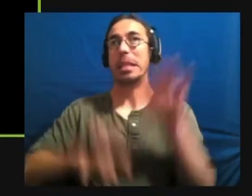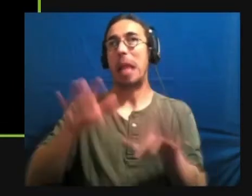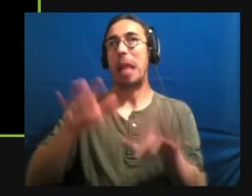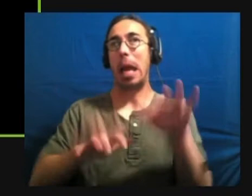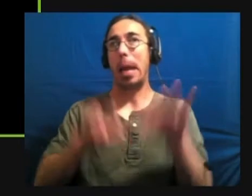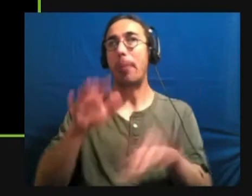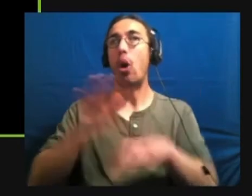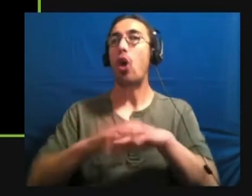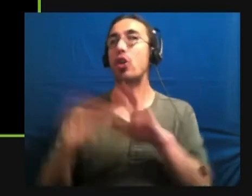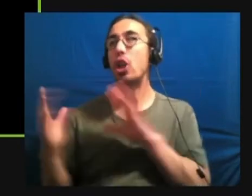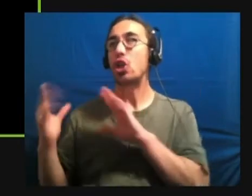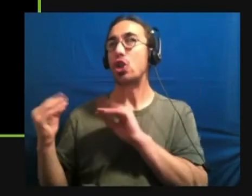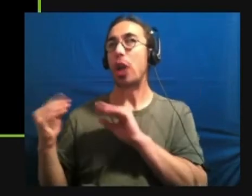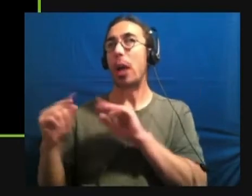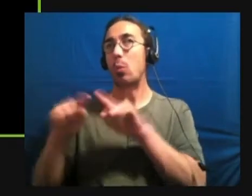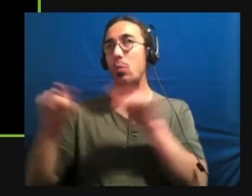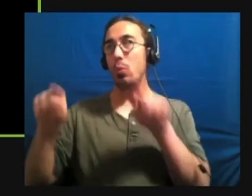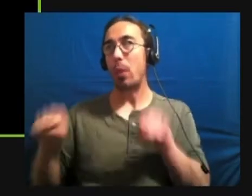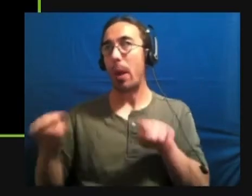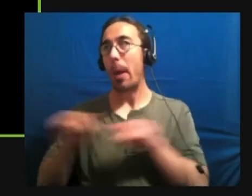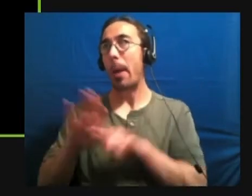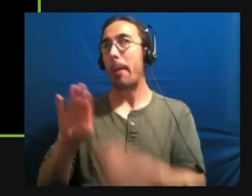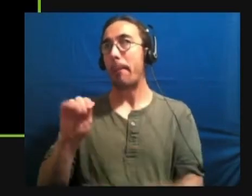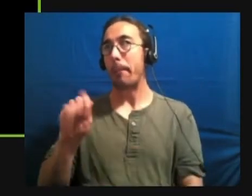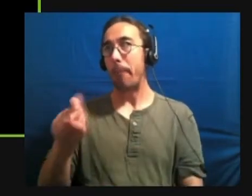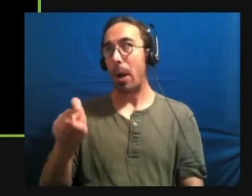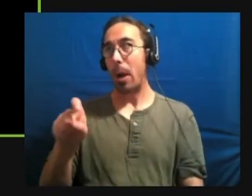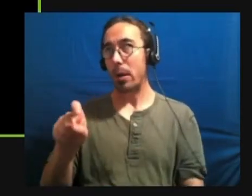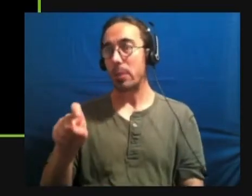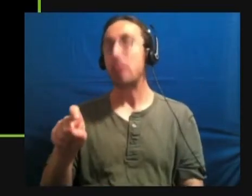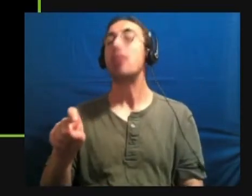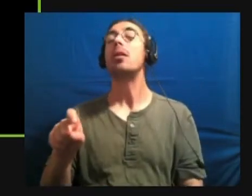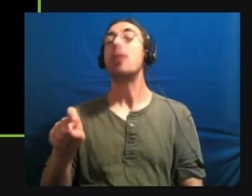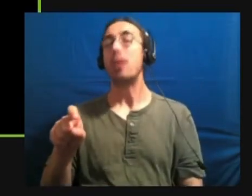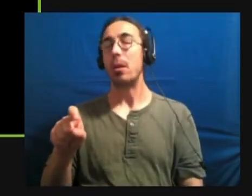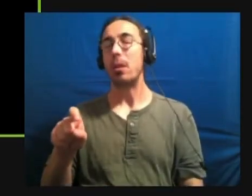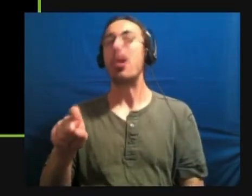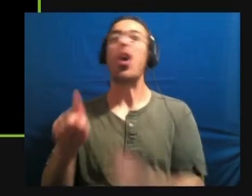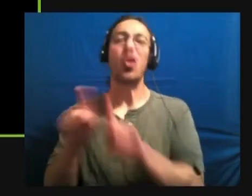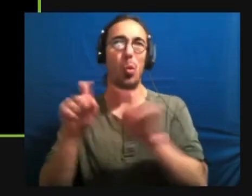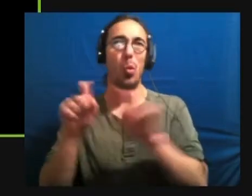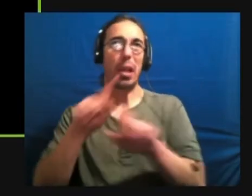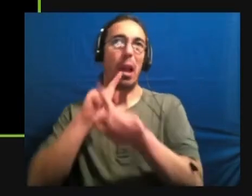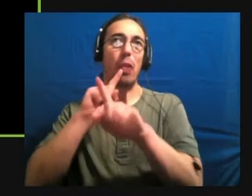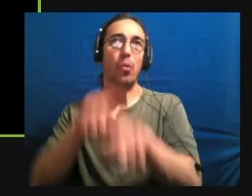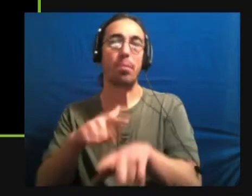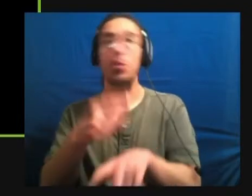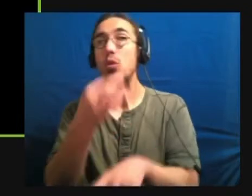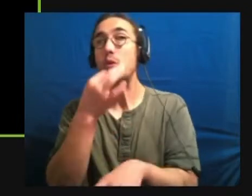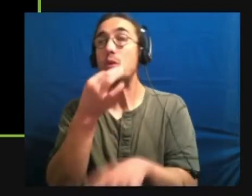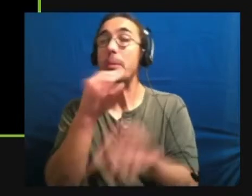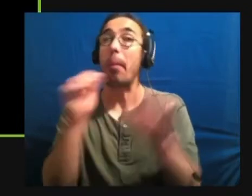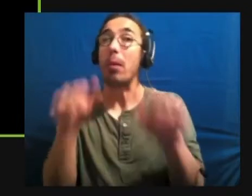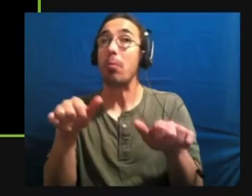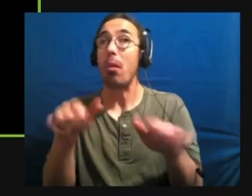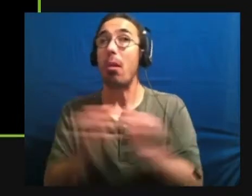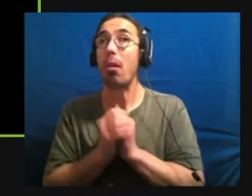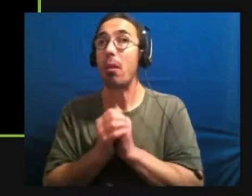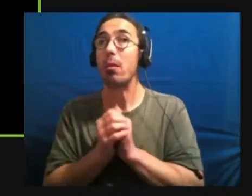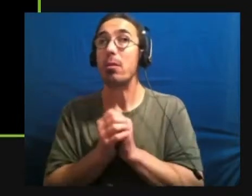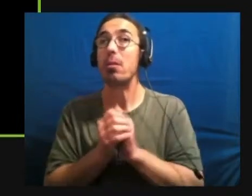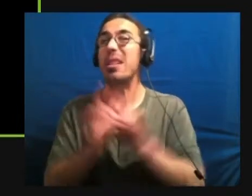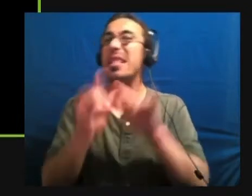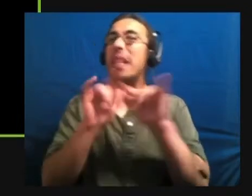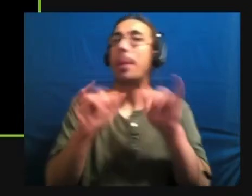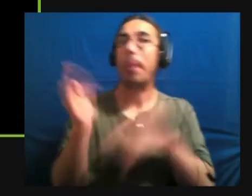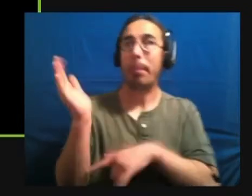will filter them to us, and we'll be answering them as we can throughout the presentation.